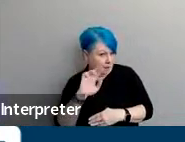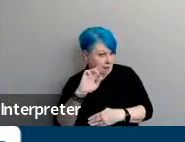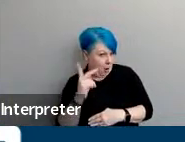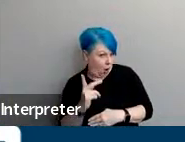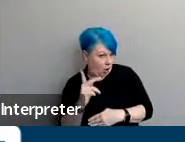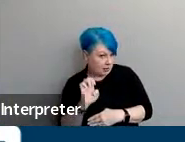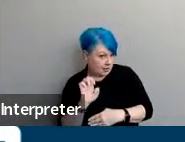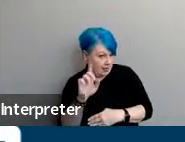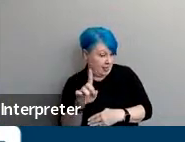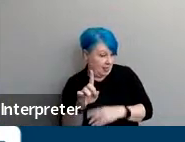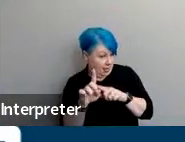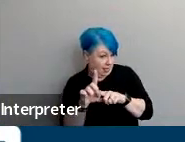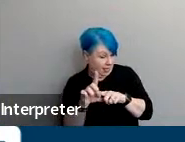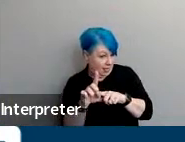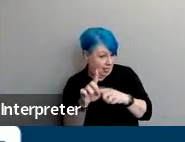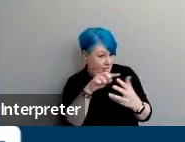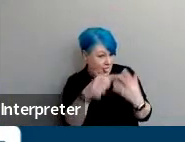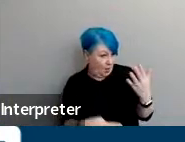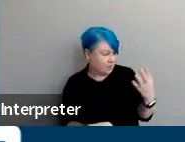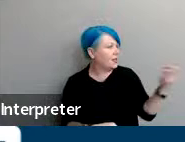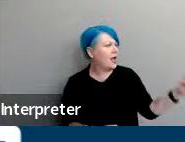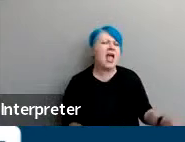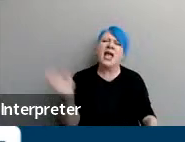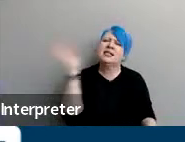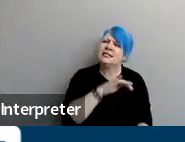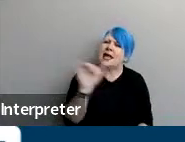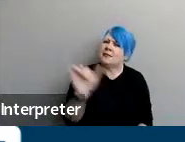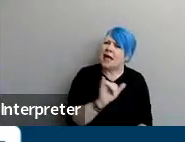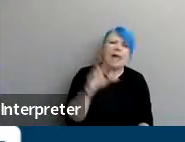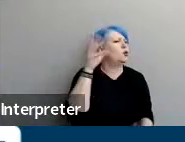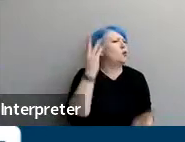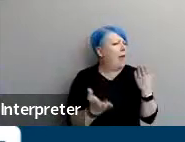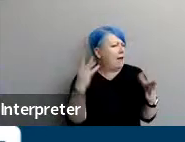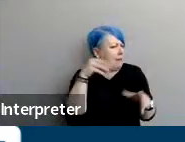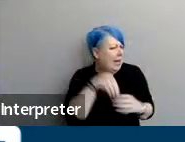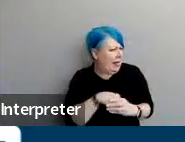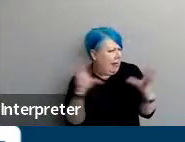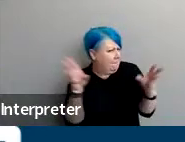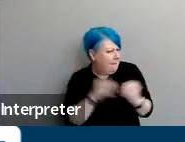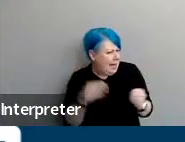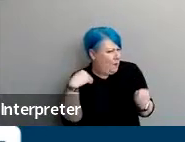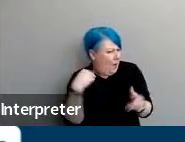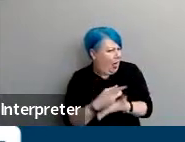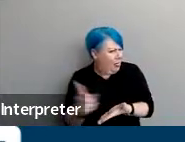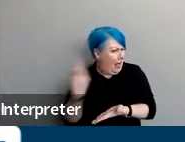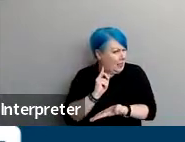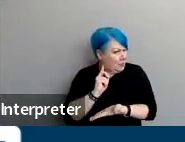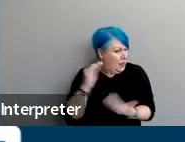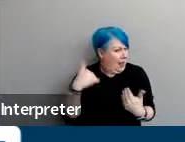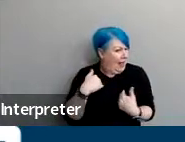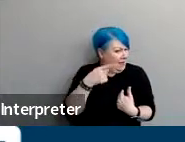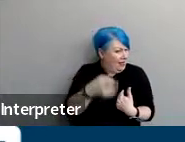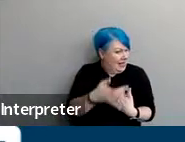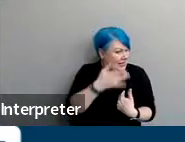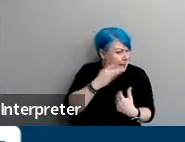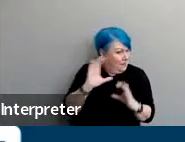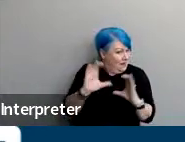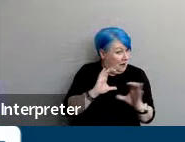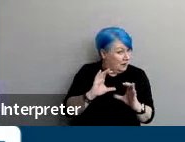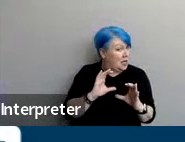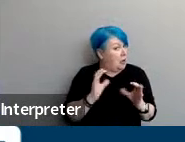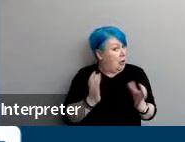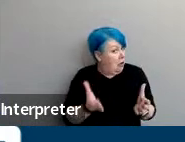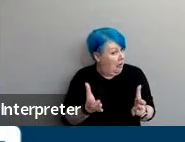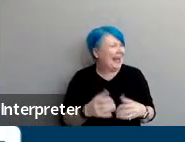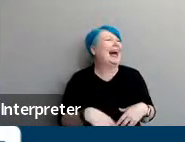our cabinet meeting last week when we had the conversation. But this sounds like benchmarking to me. Absolutely. And it sounds like let's